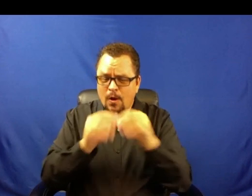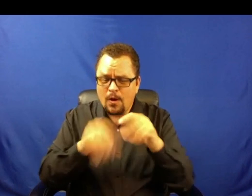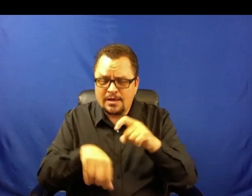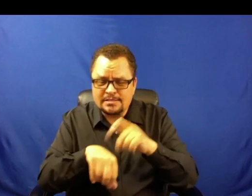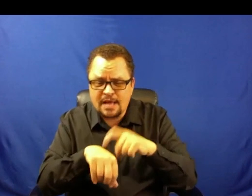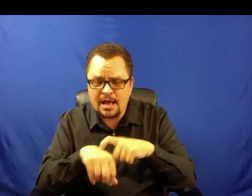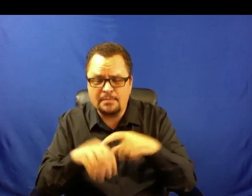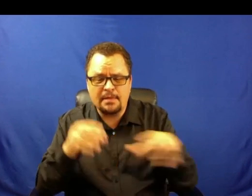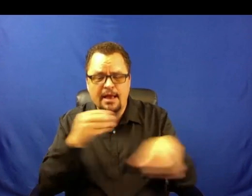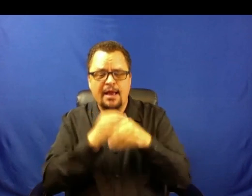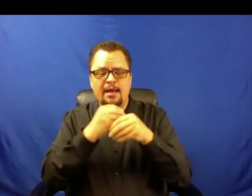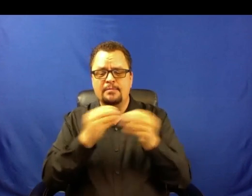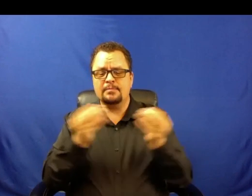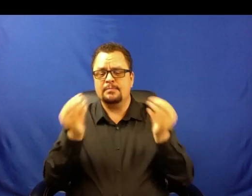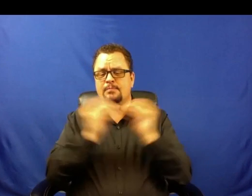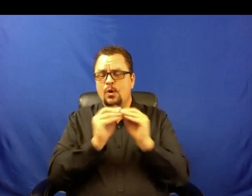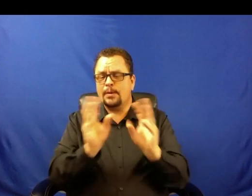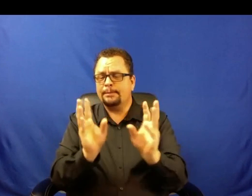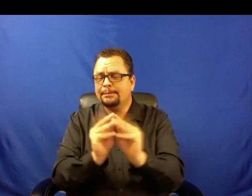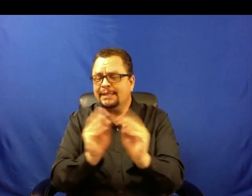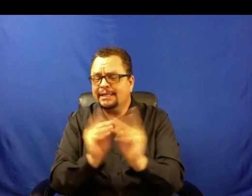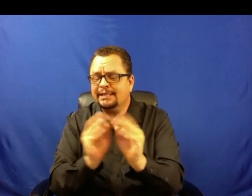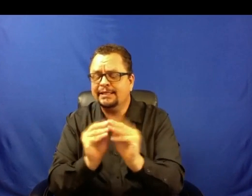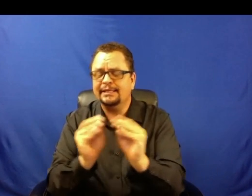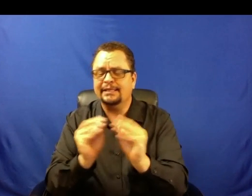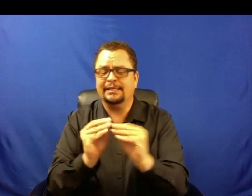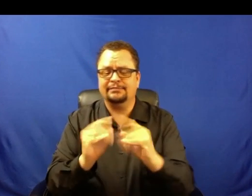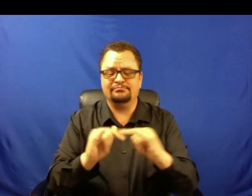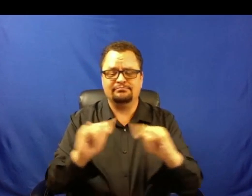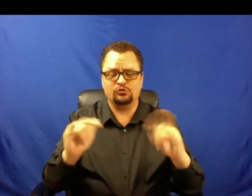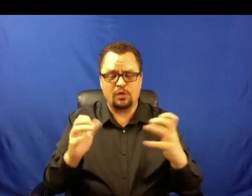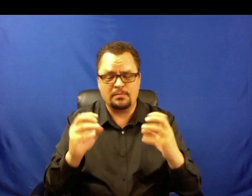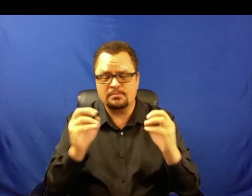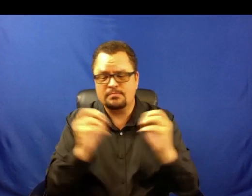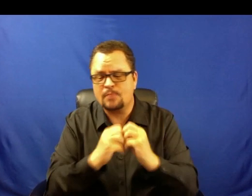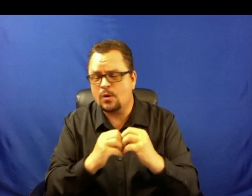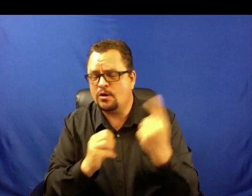additional encounters with folks who